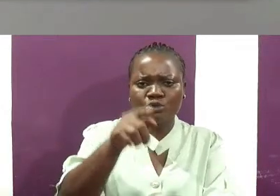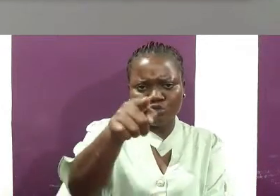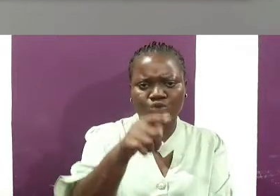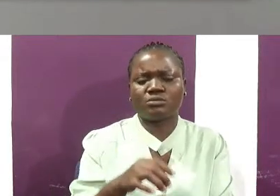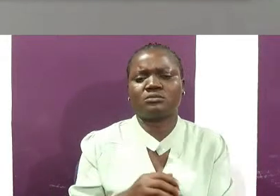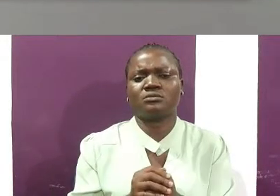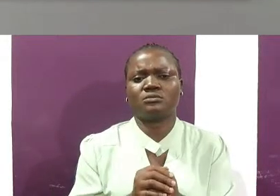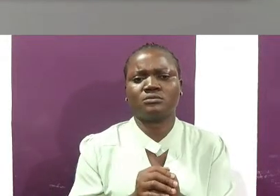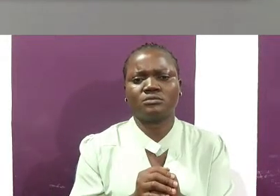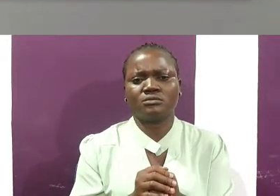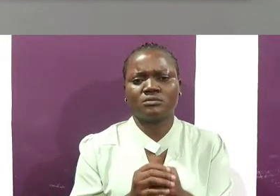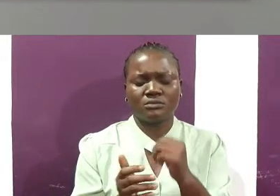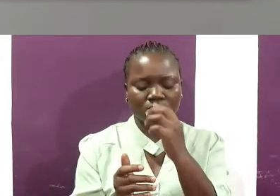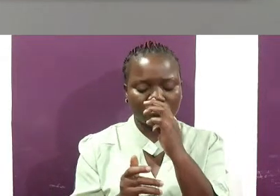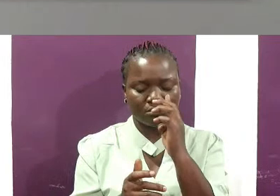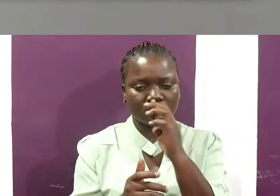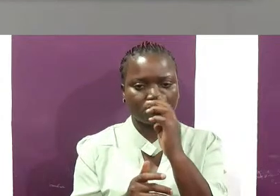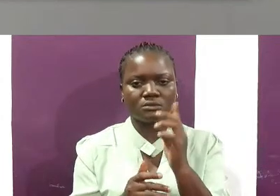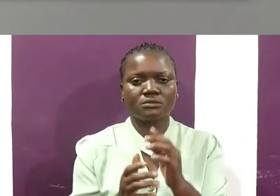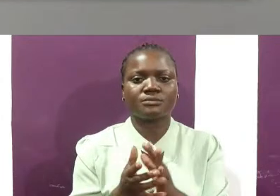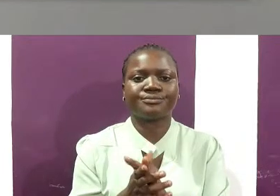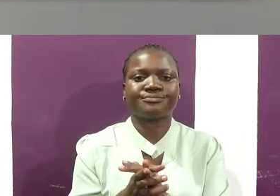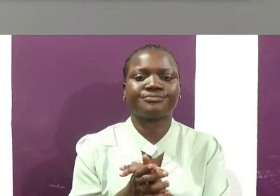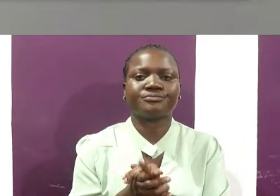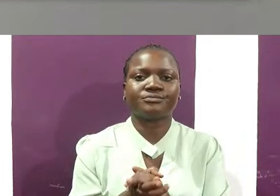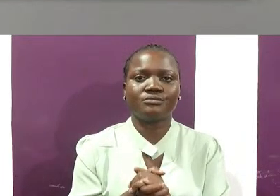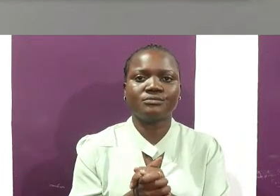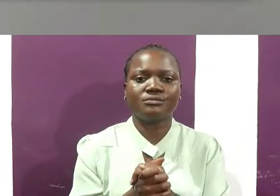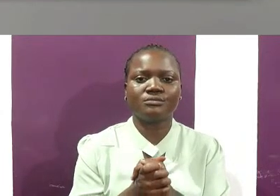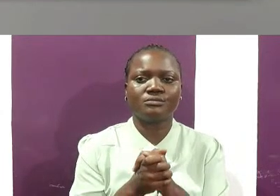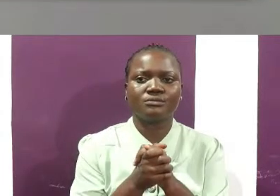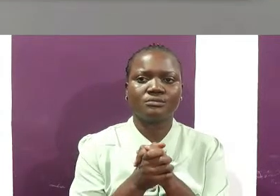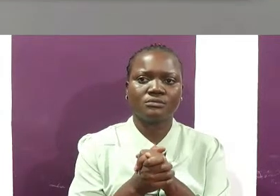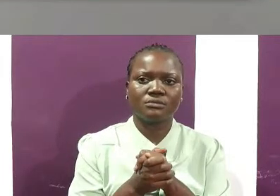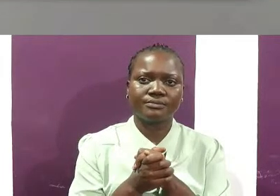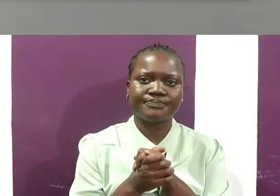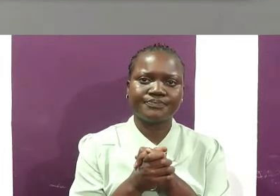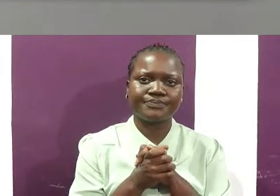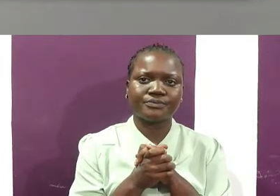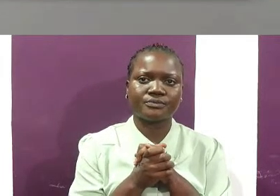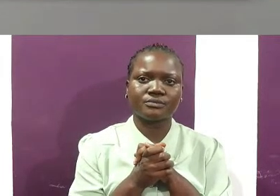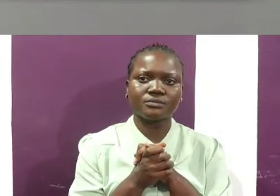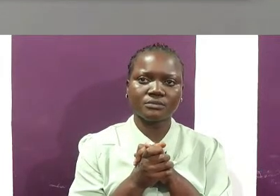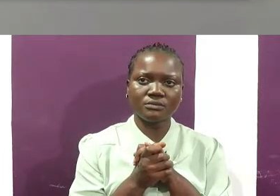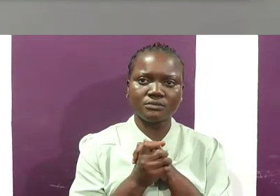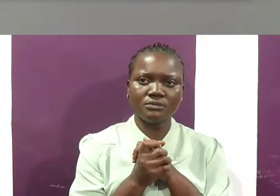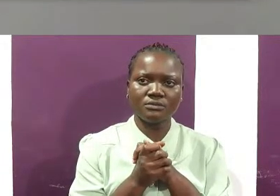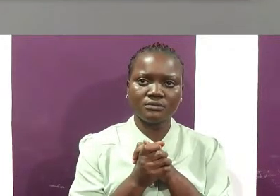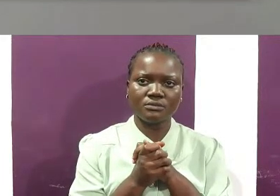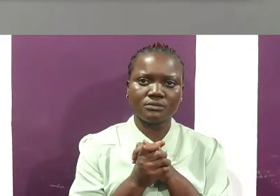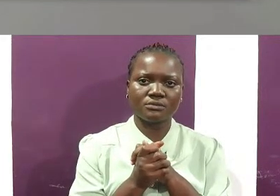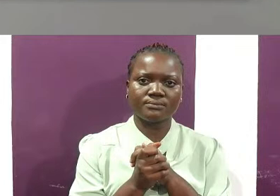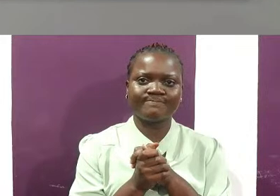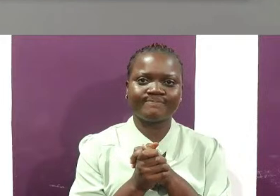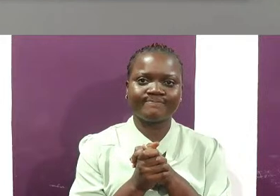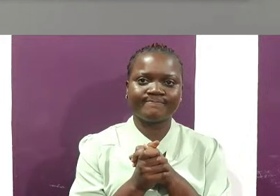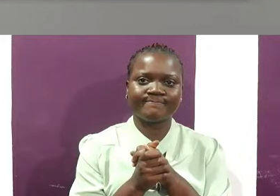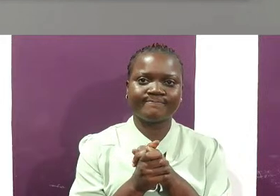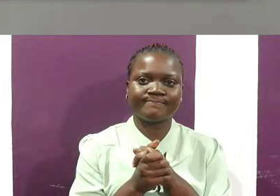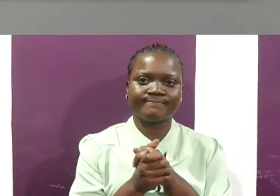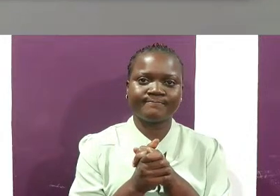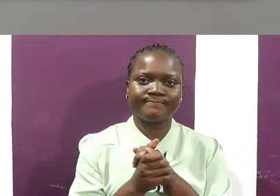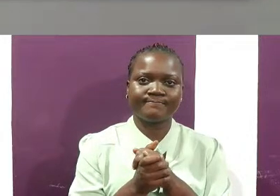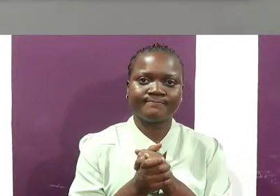book of Galatians, you'll find every reference to the word gospel always being done in a singular nature.